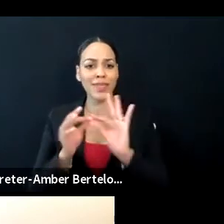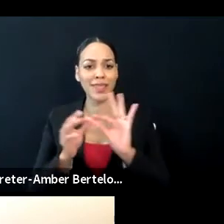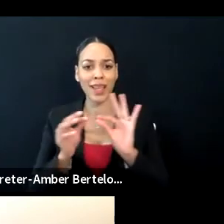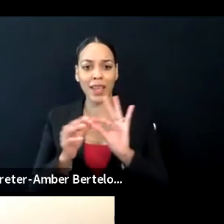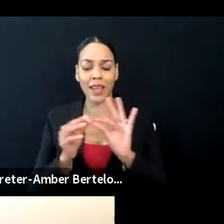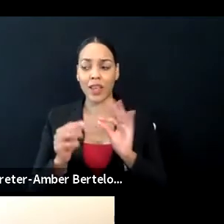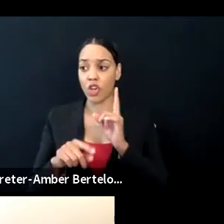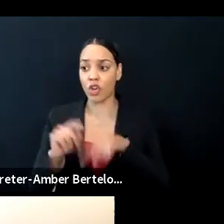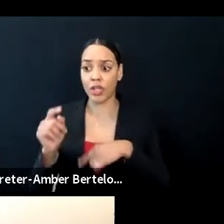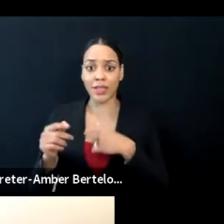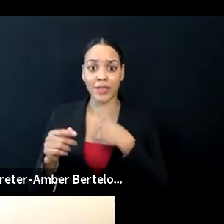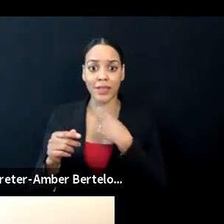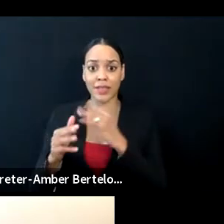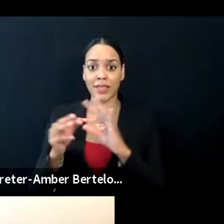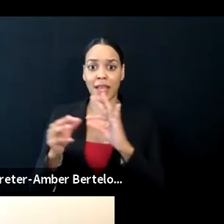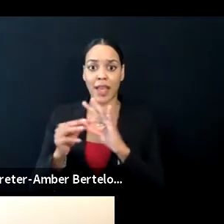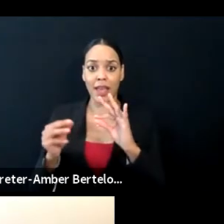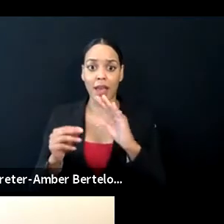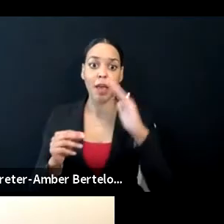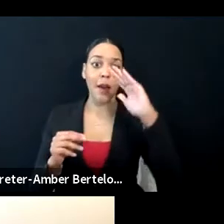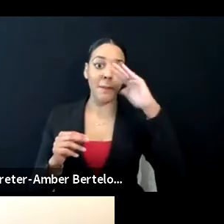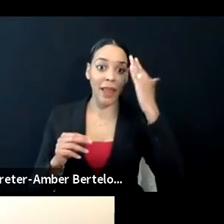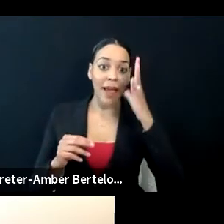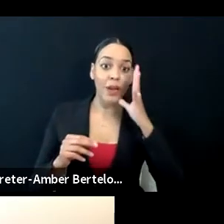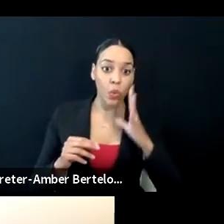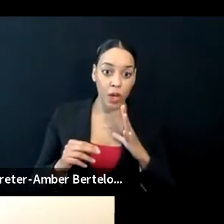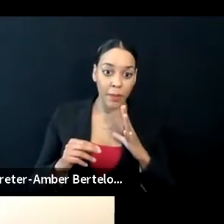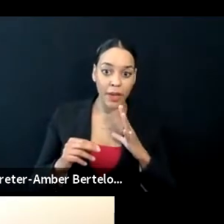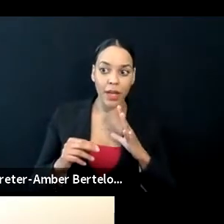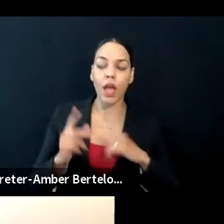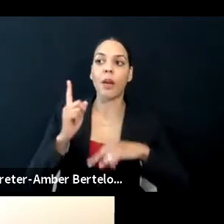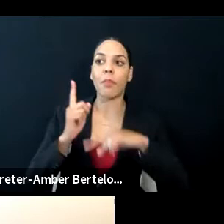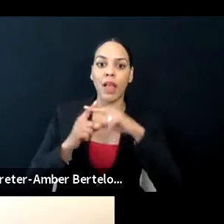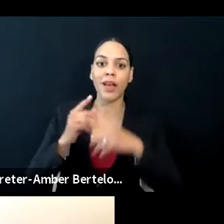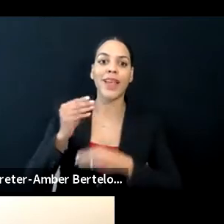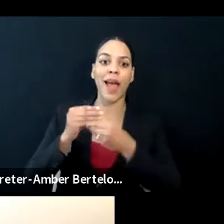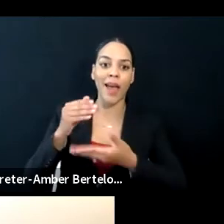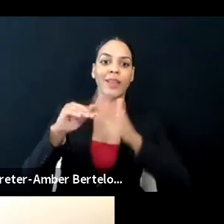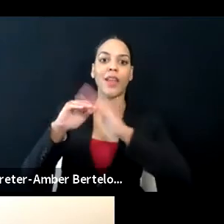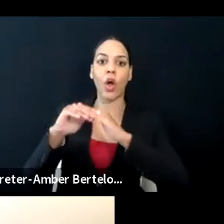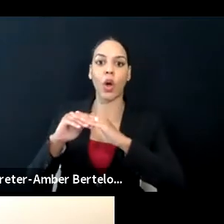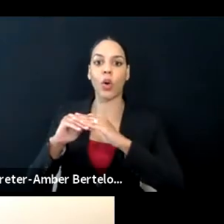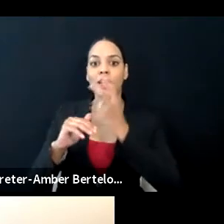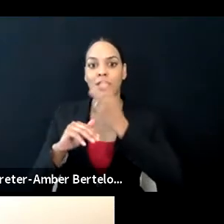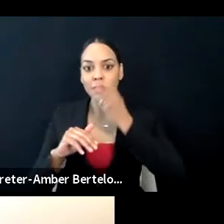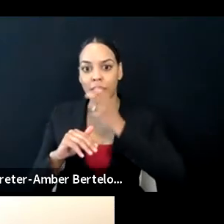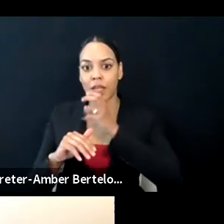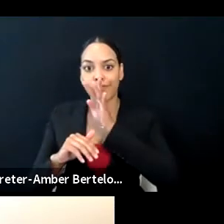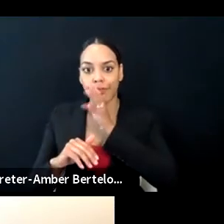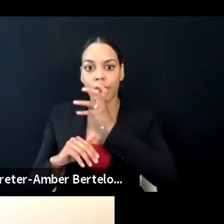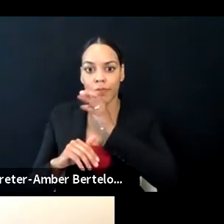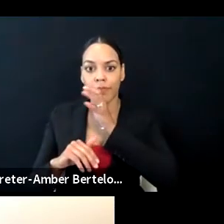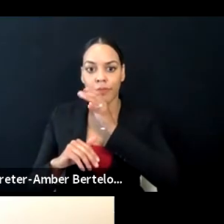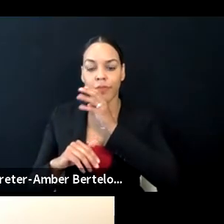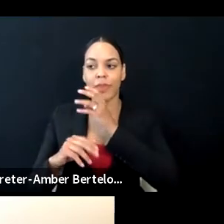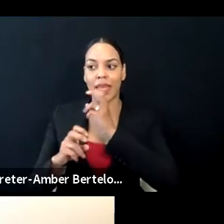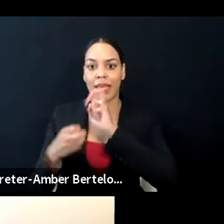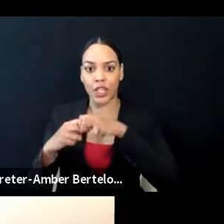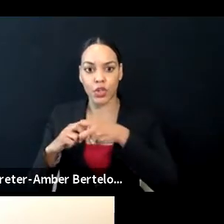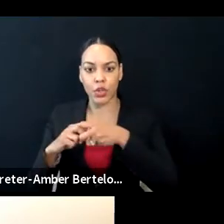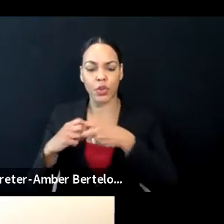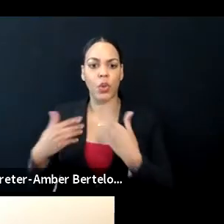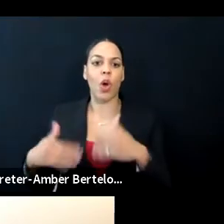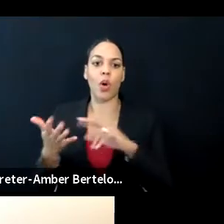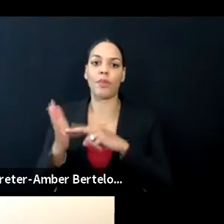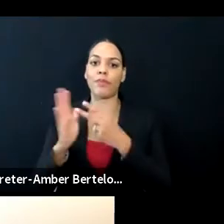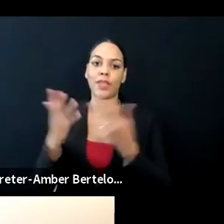say Black woman and then have a speech impediment. Oh, it's over. I mean, I